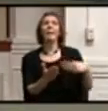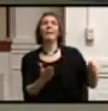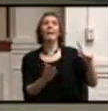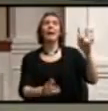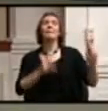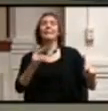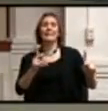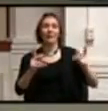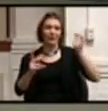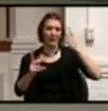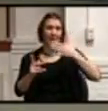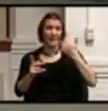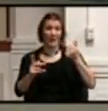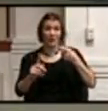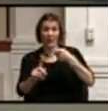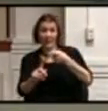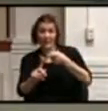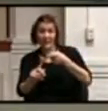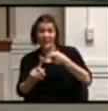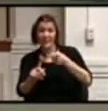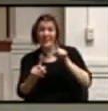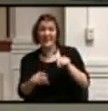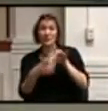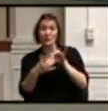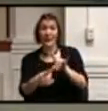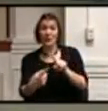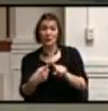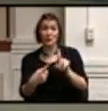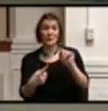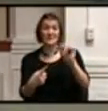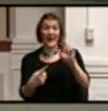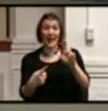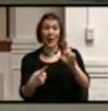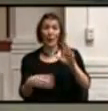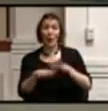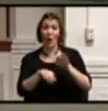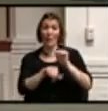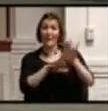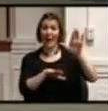know, does that have anything to do with the tower on Wantastiket? And